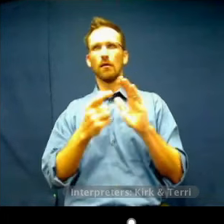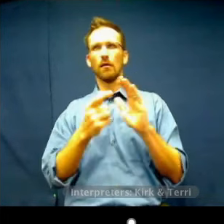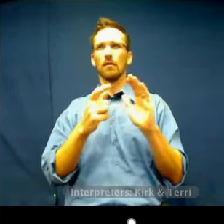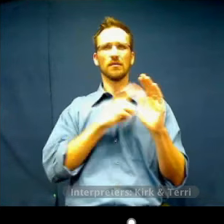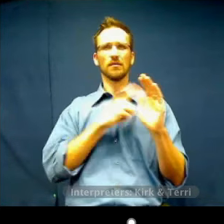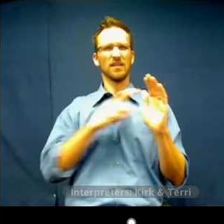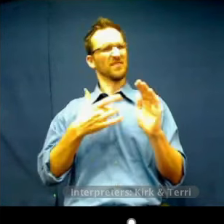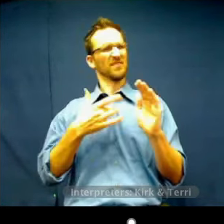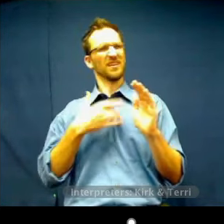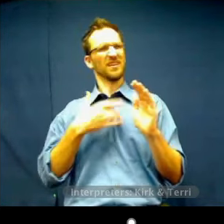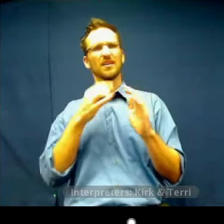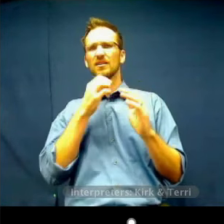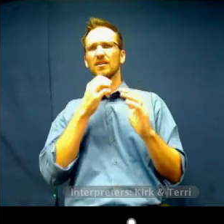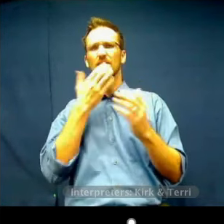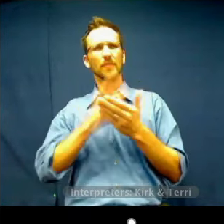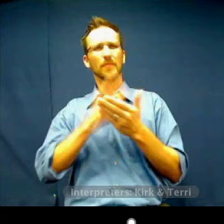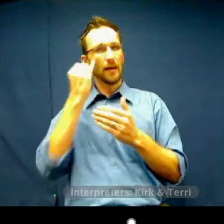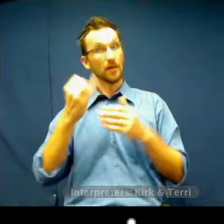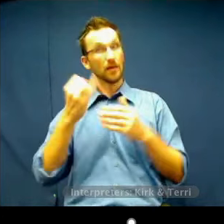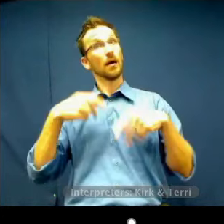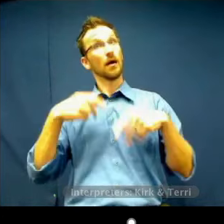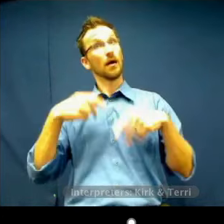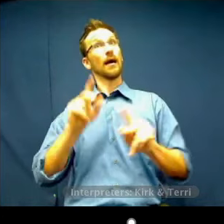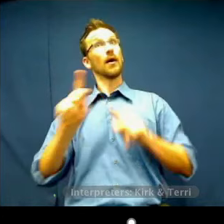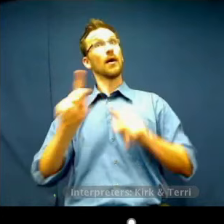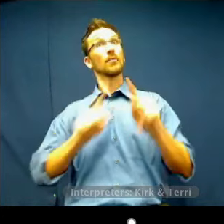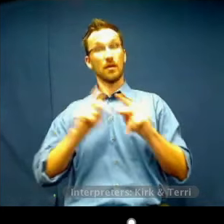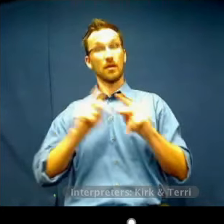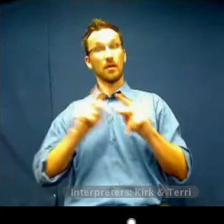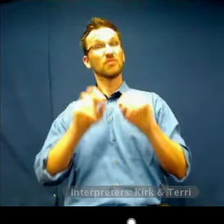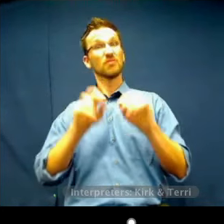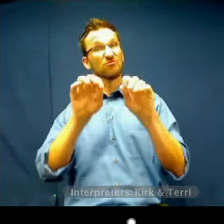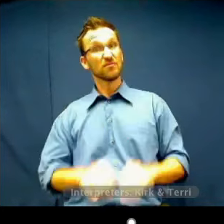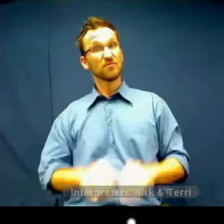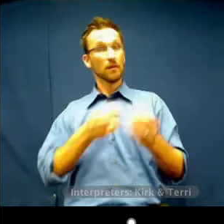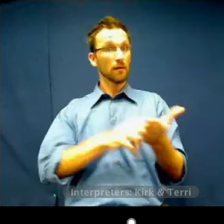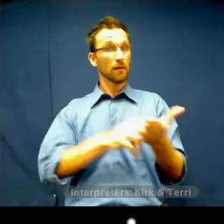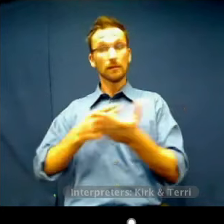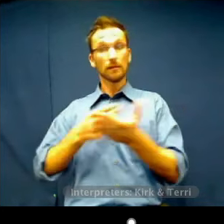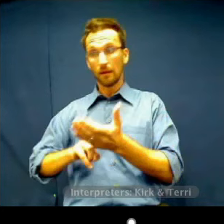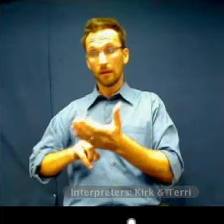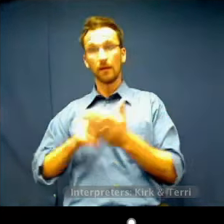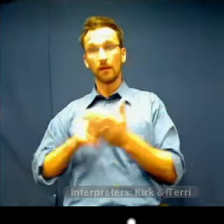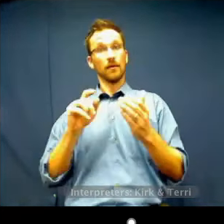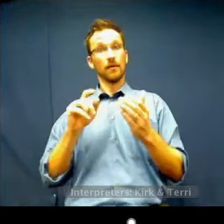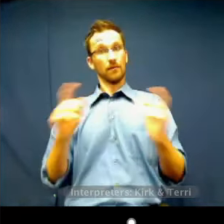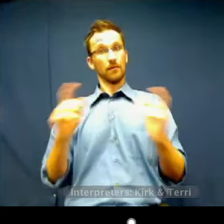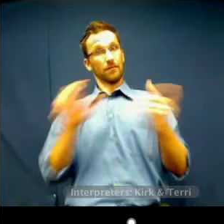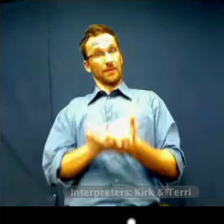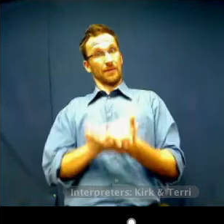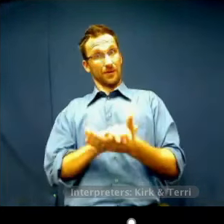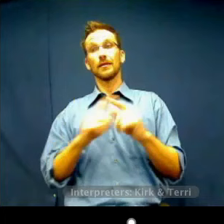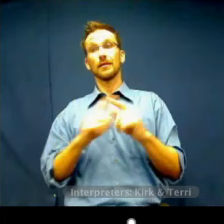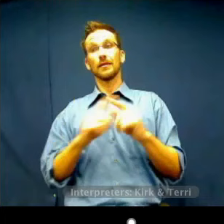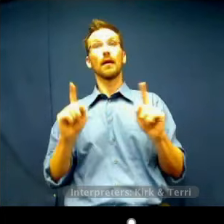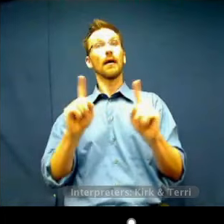to write a contract about how they were going to divide their property when they got divorced.